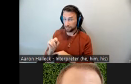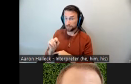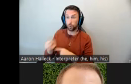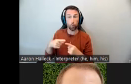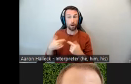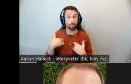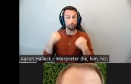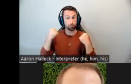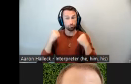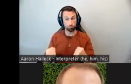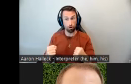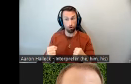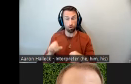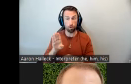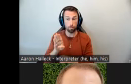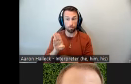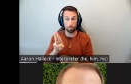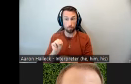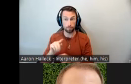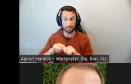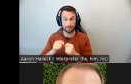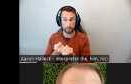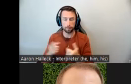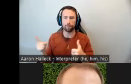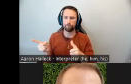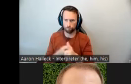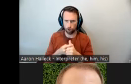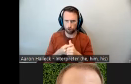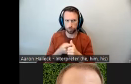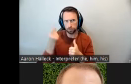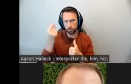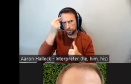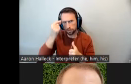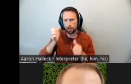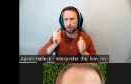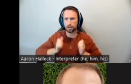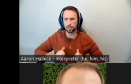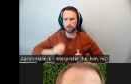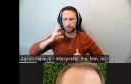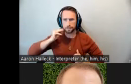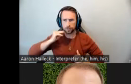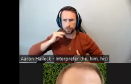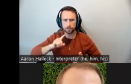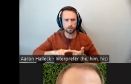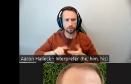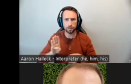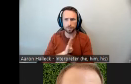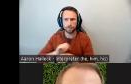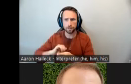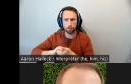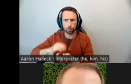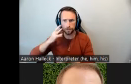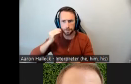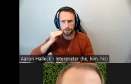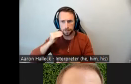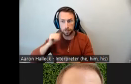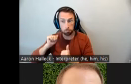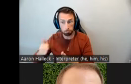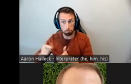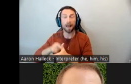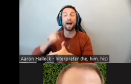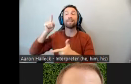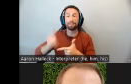is you start thinking about the customer experience, thinking about the business partner's perspective first, and then figure out how technology can help. And they